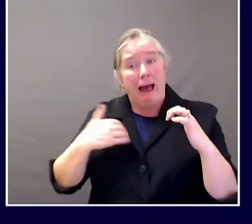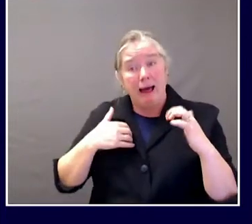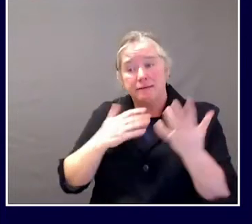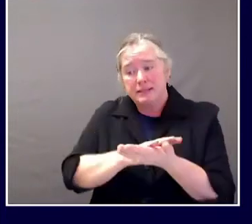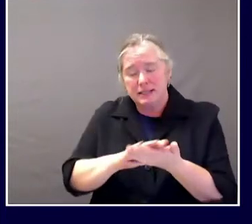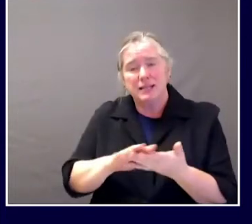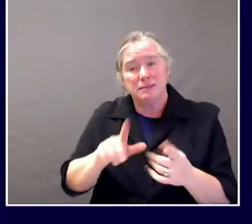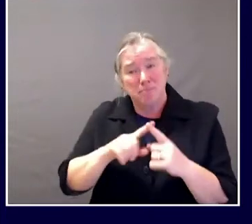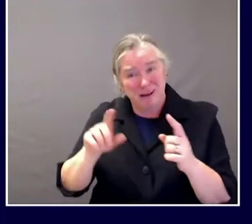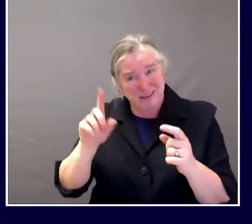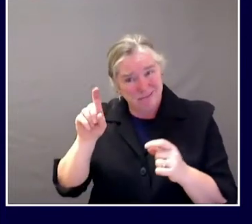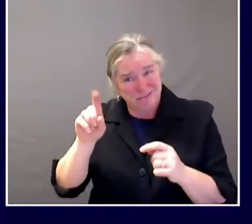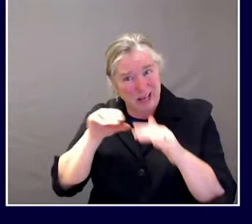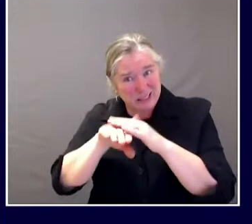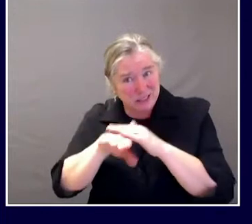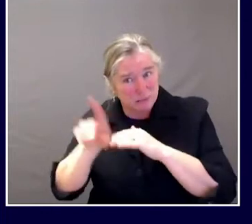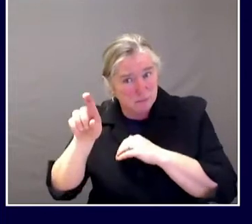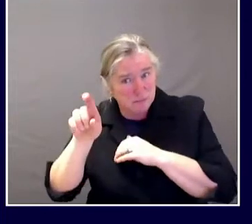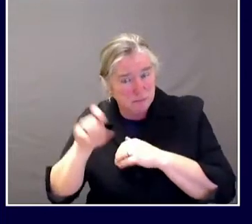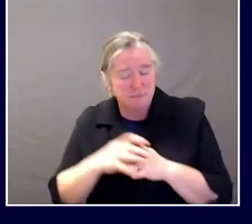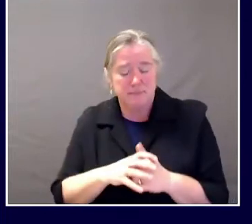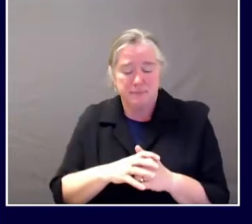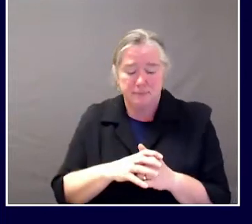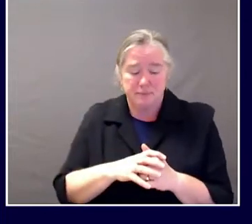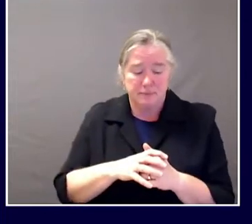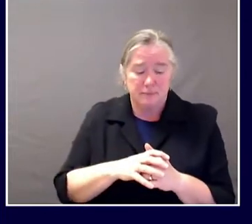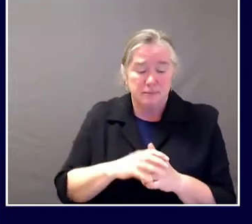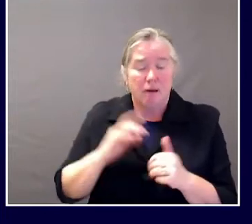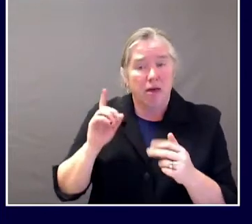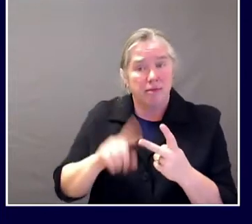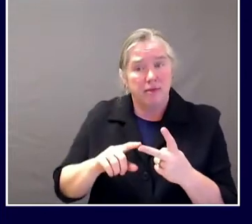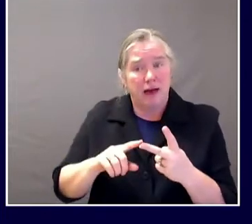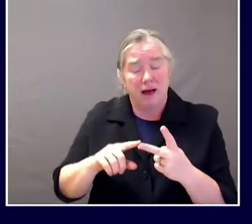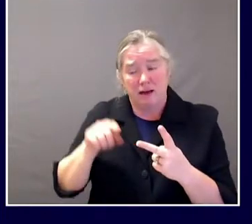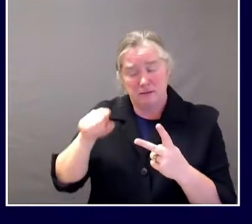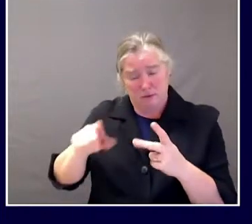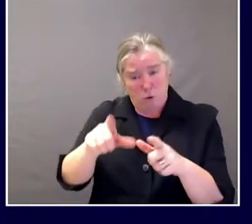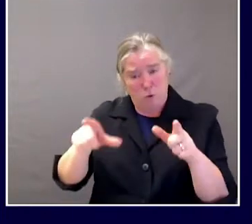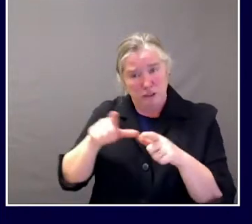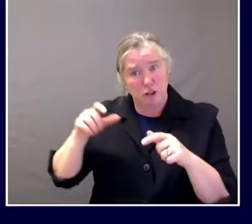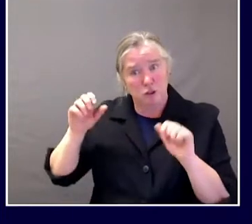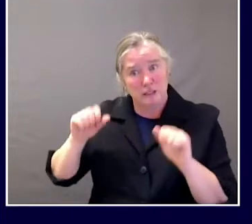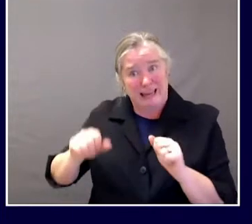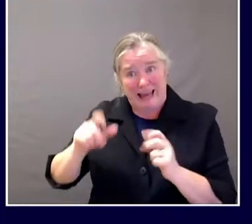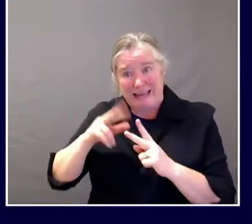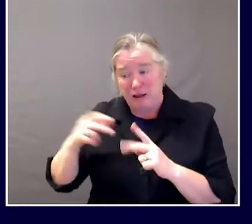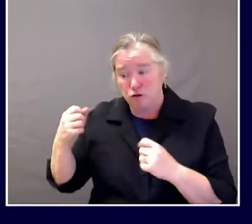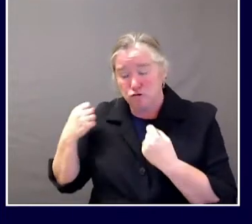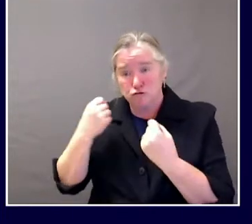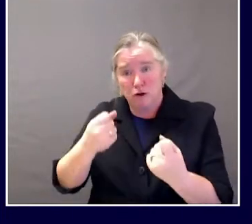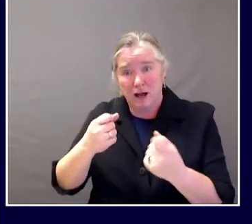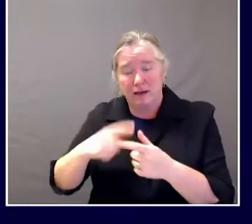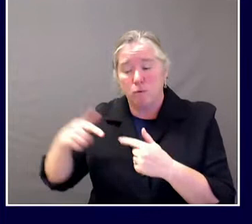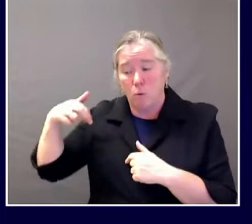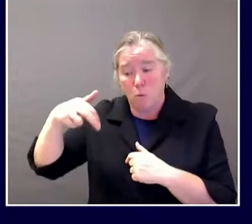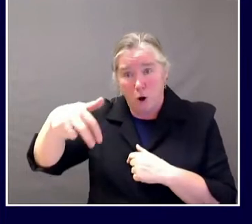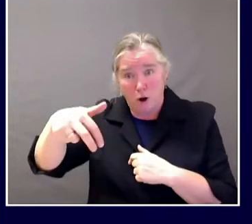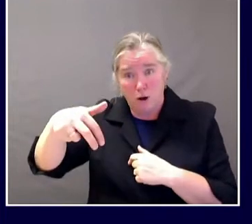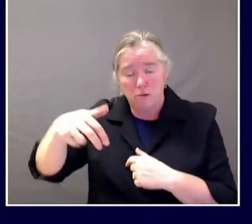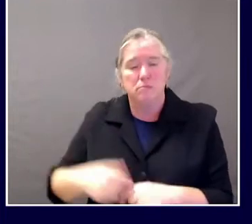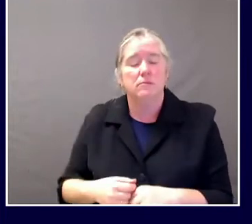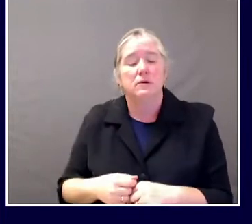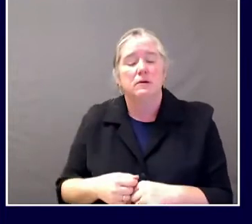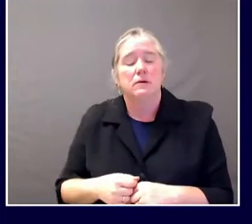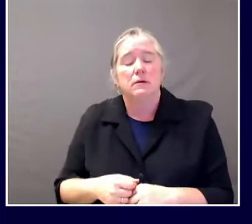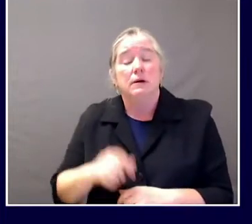where the location of it blends being able to be walkable, as well as not causing traffic jams if people